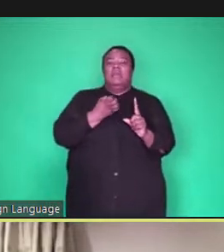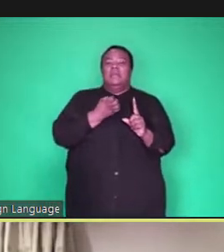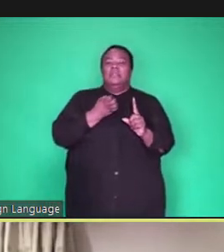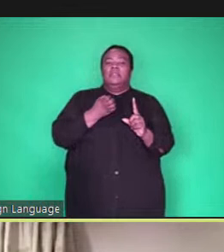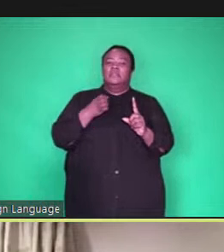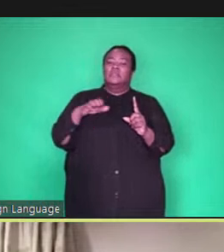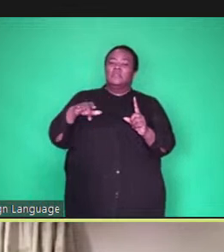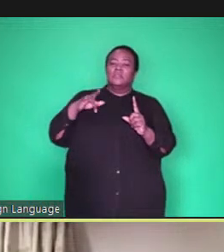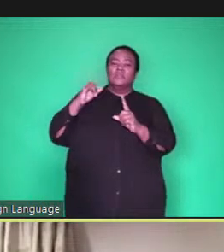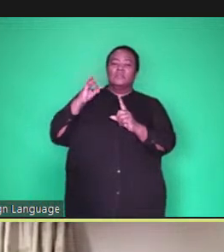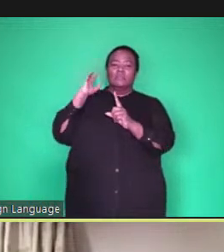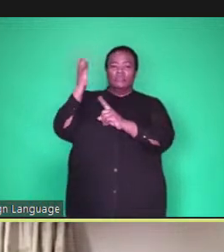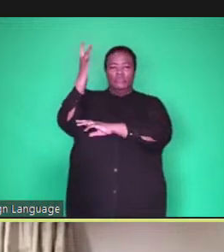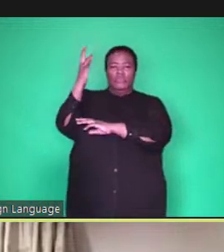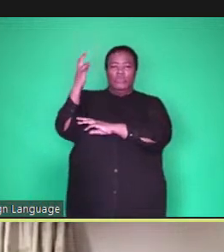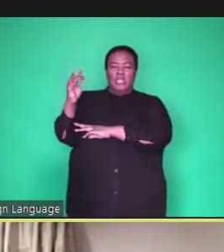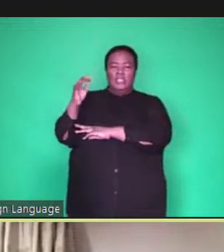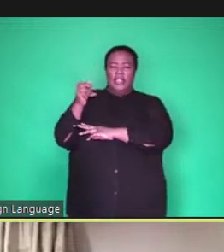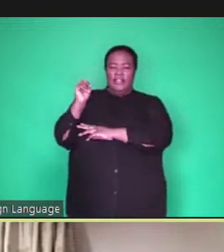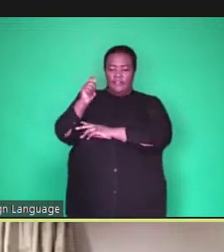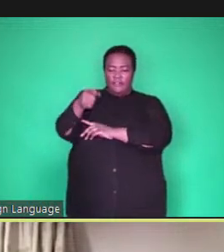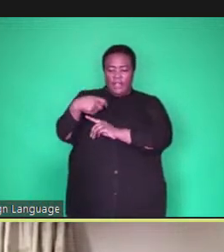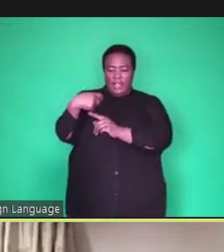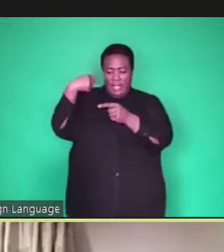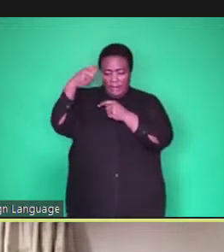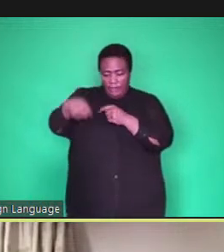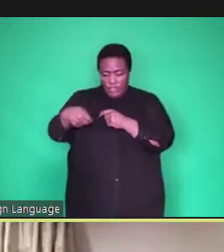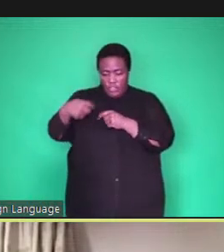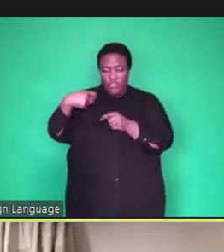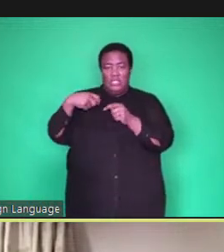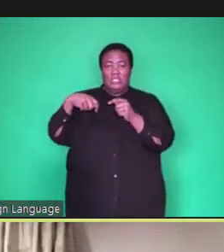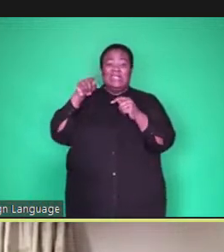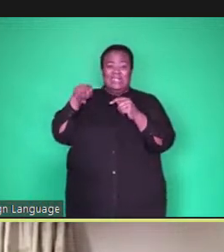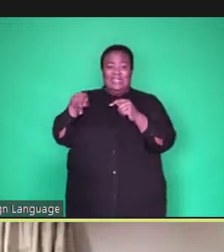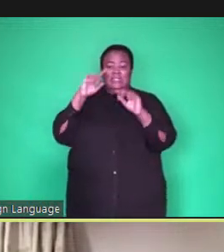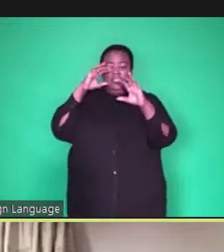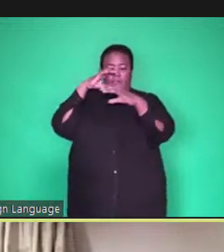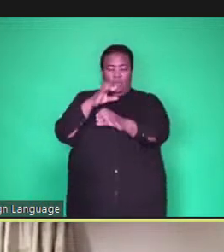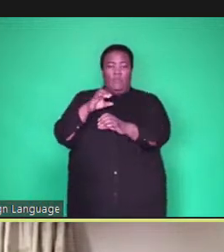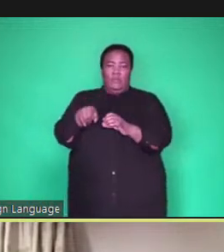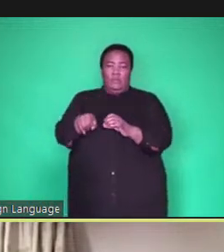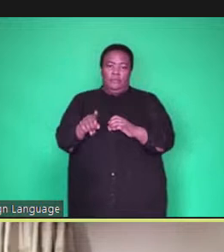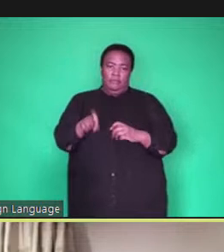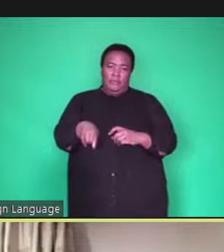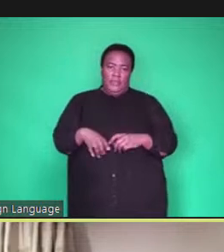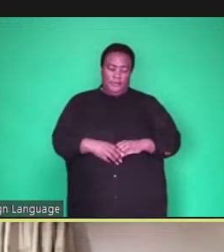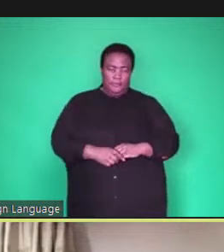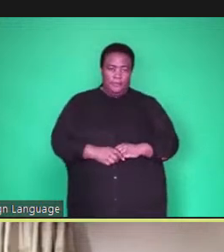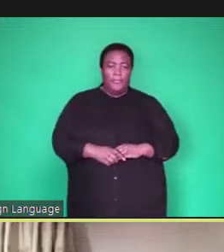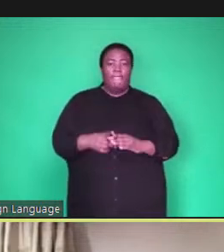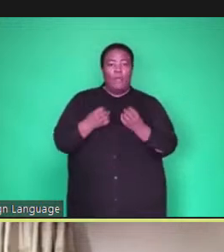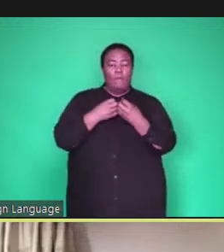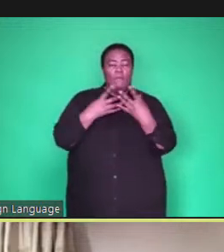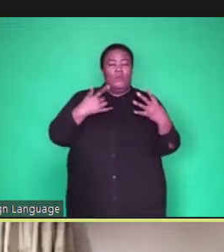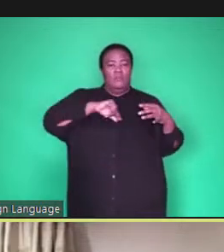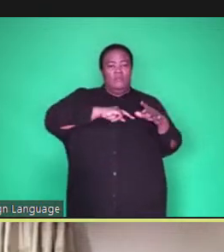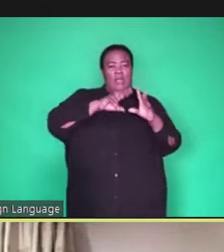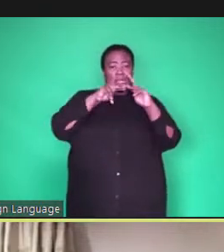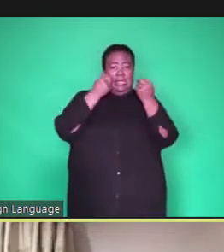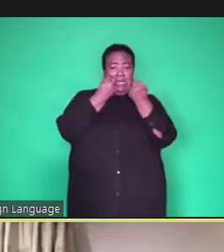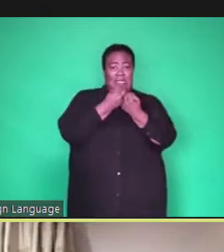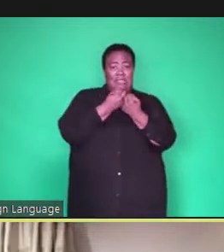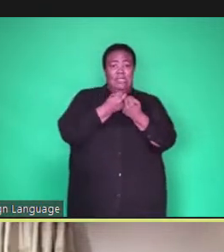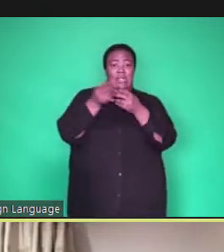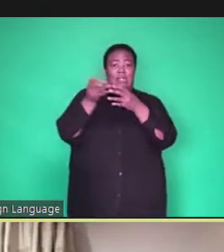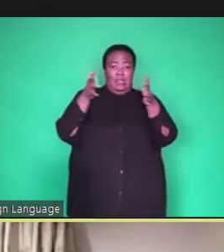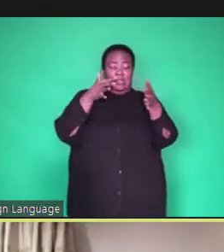point. Now, consistent with the international trends that I've spoken about, most of our national climate change policies are focused